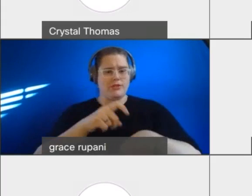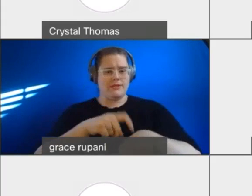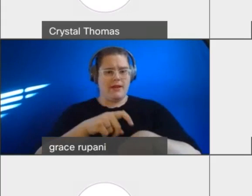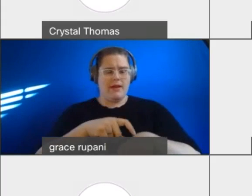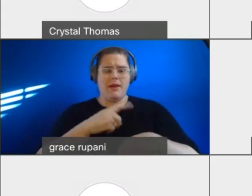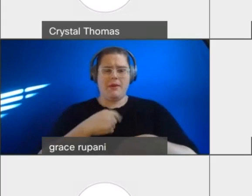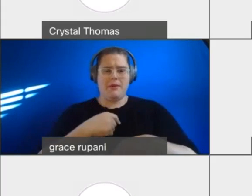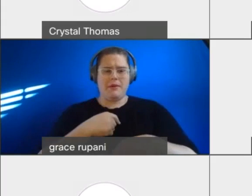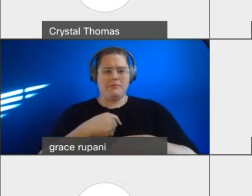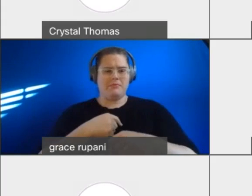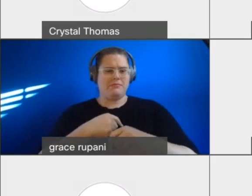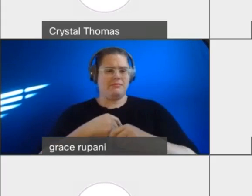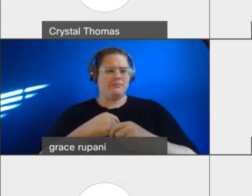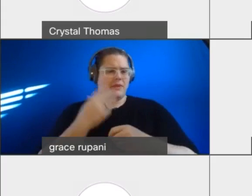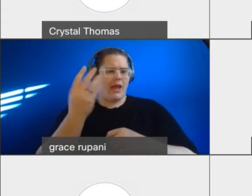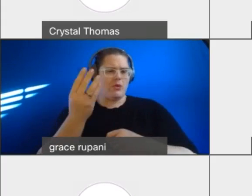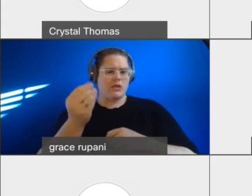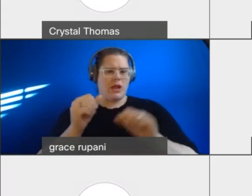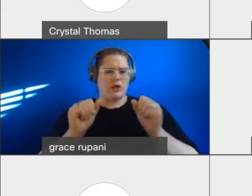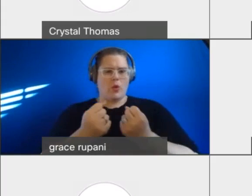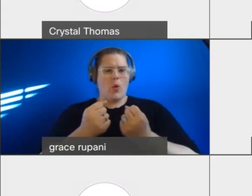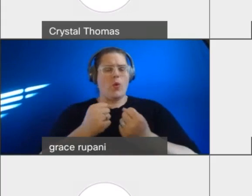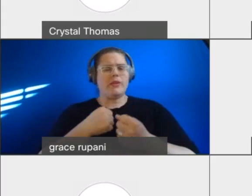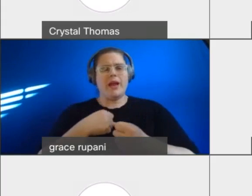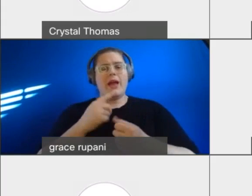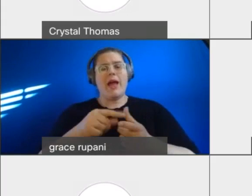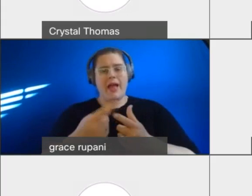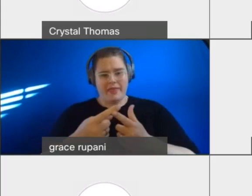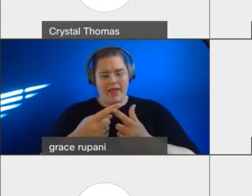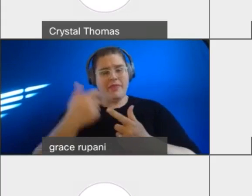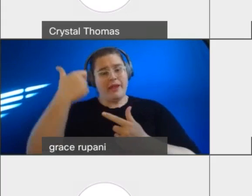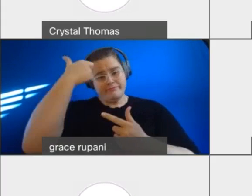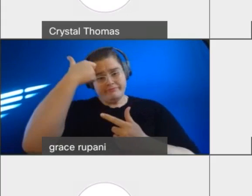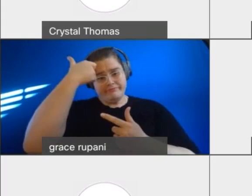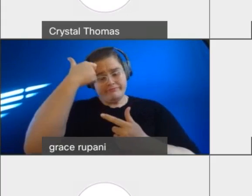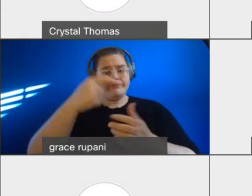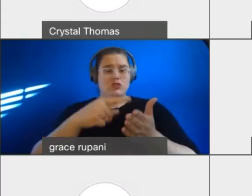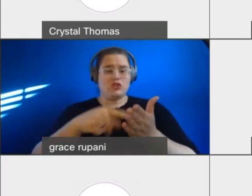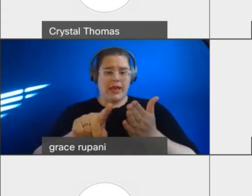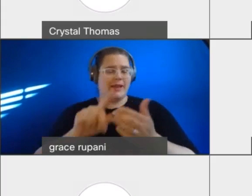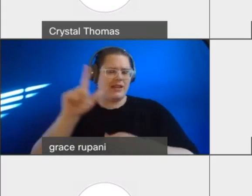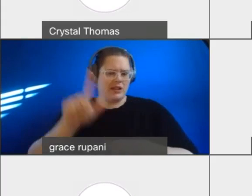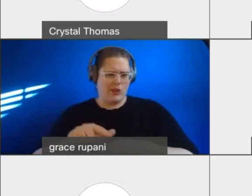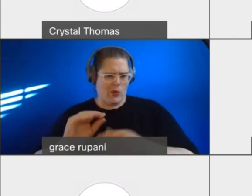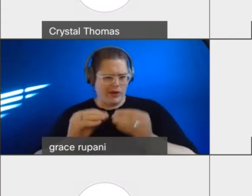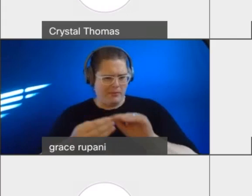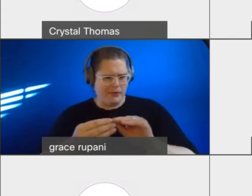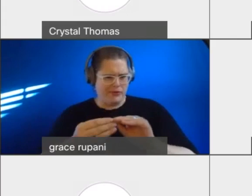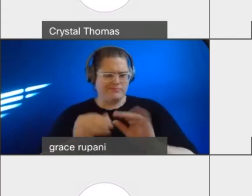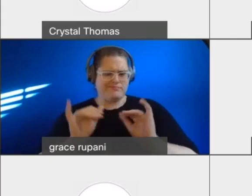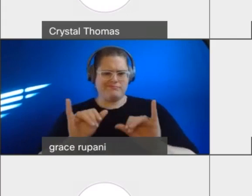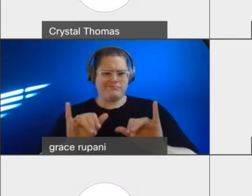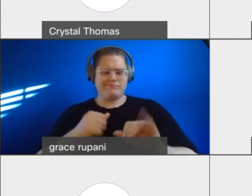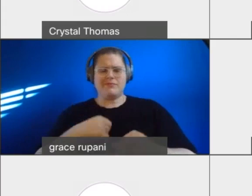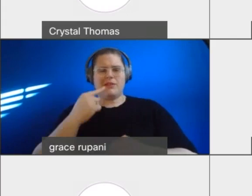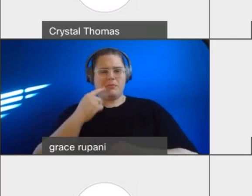the thermometers are giving very low readings because of the cold. Any ideas how to go about